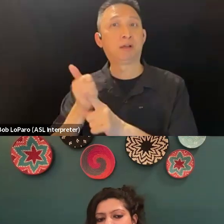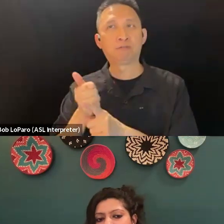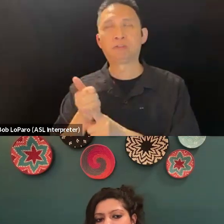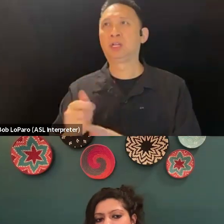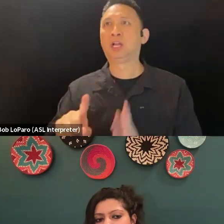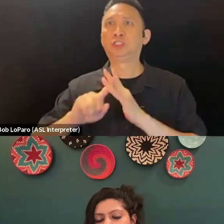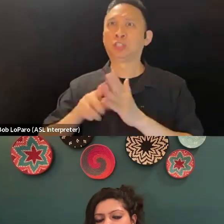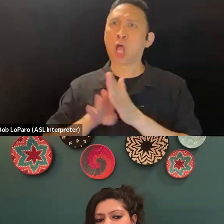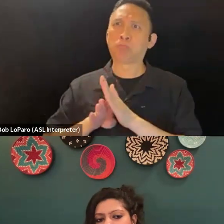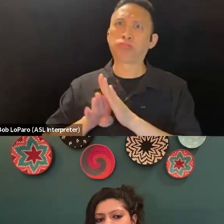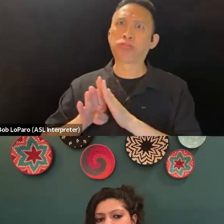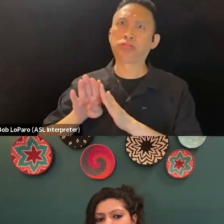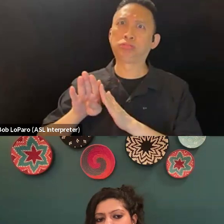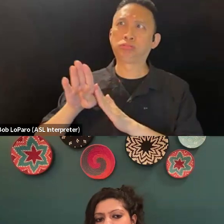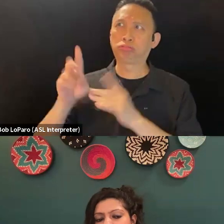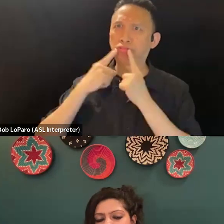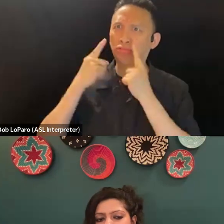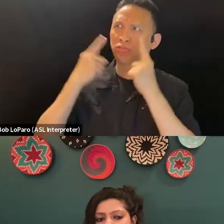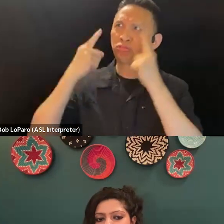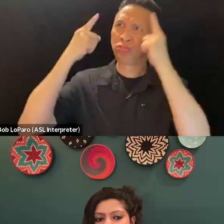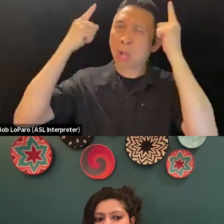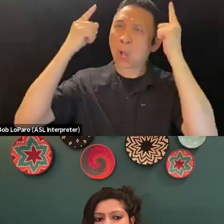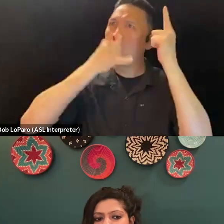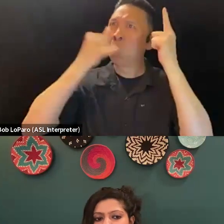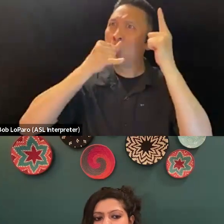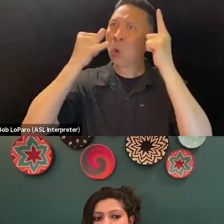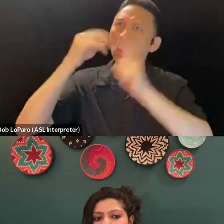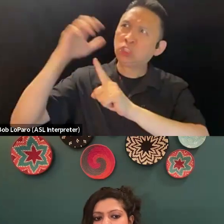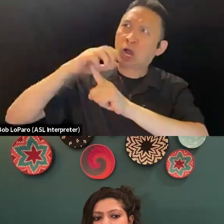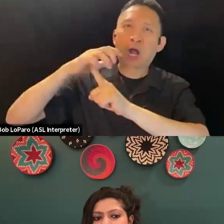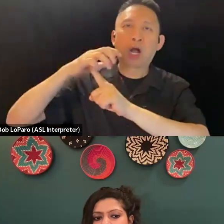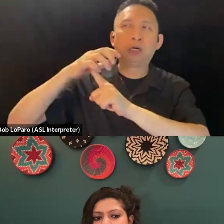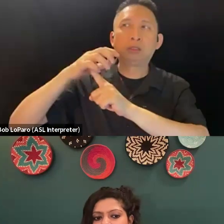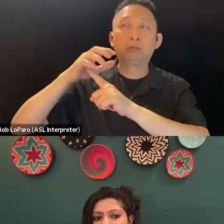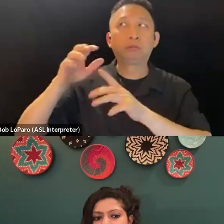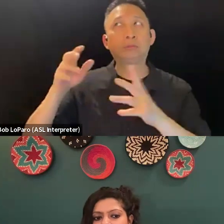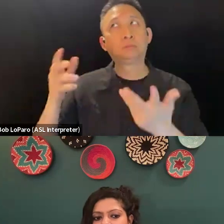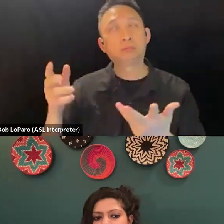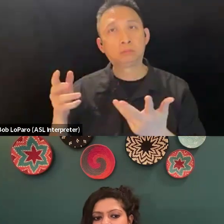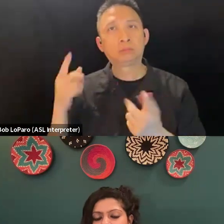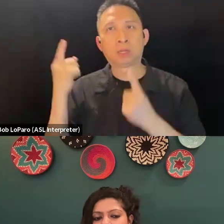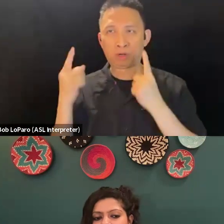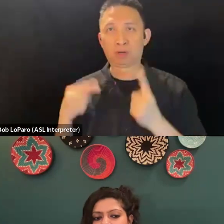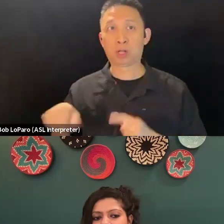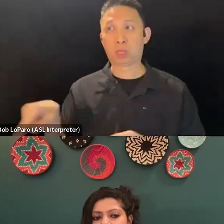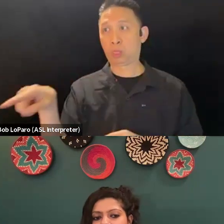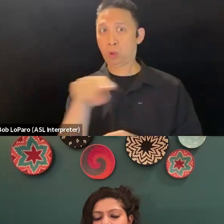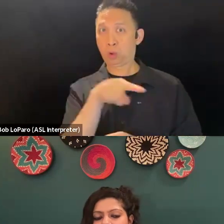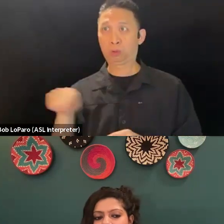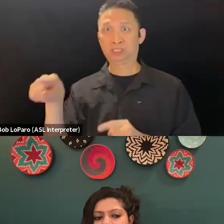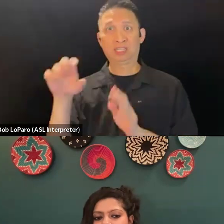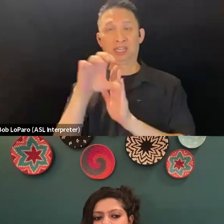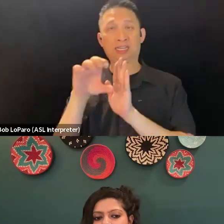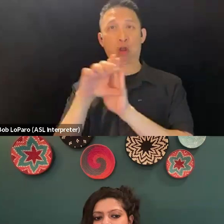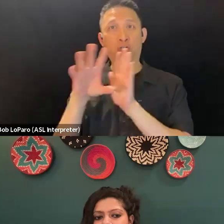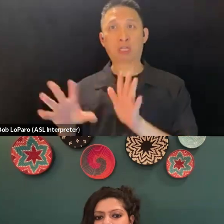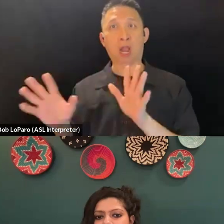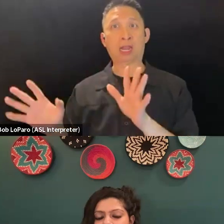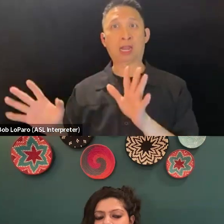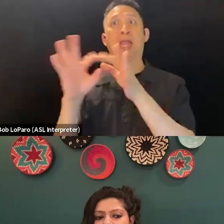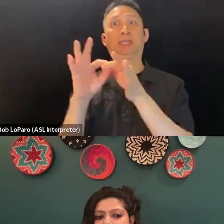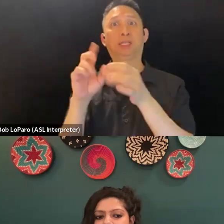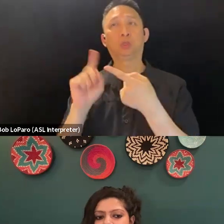there was a point where we suddenly realized, oh, okay, so while our film is inherently about